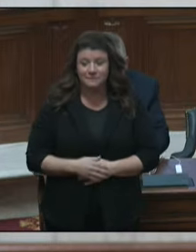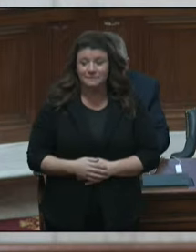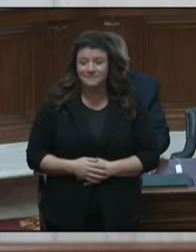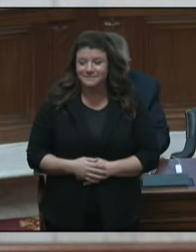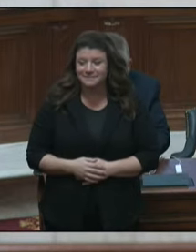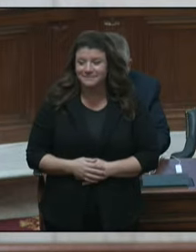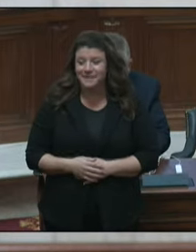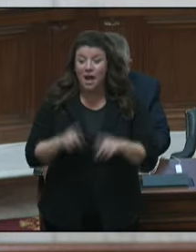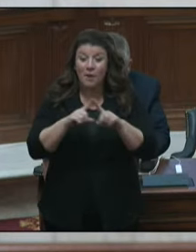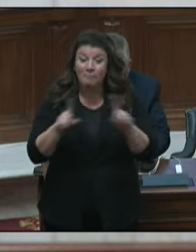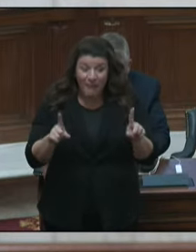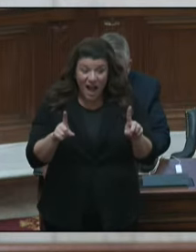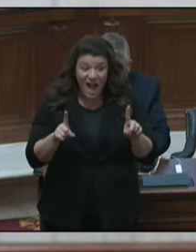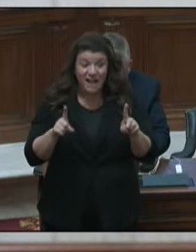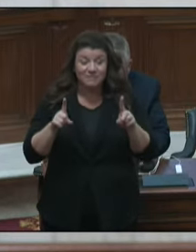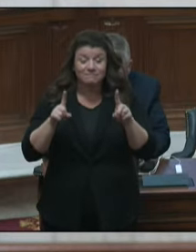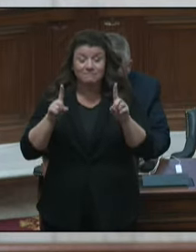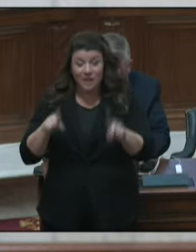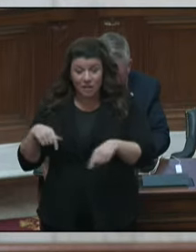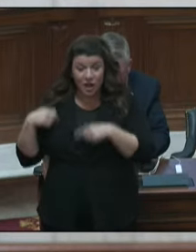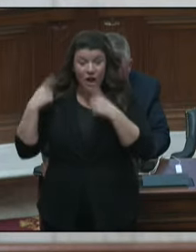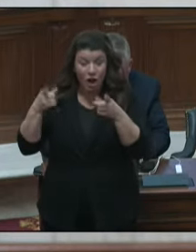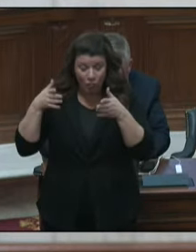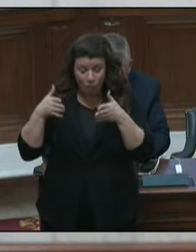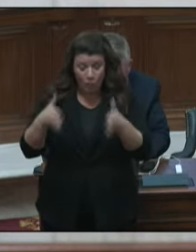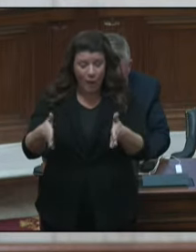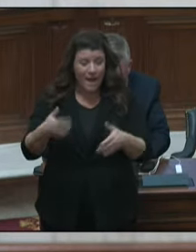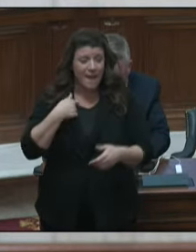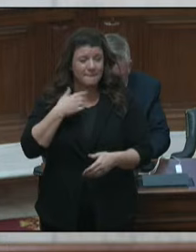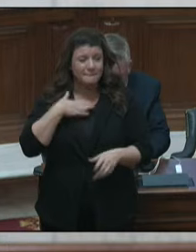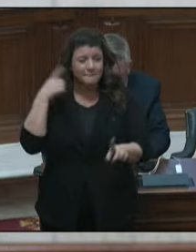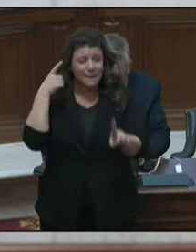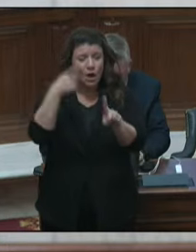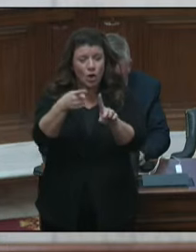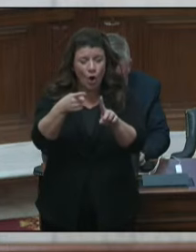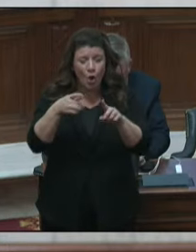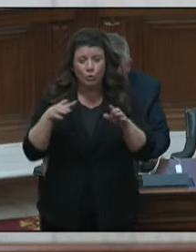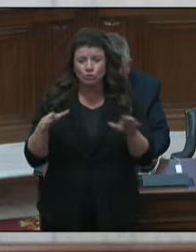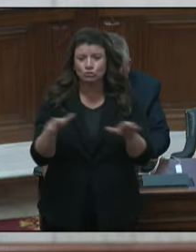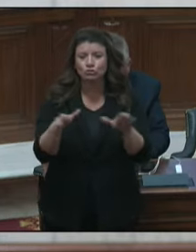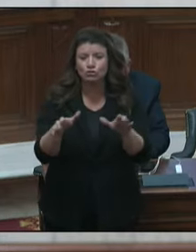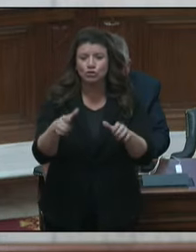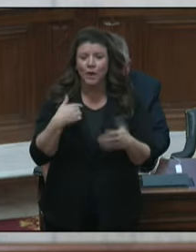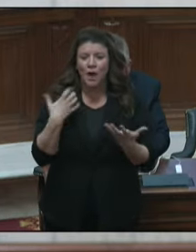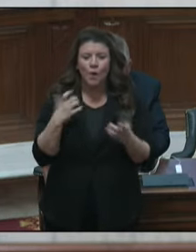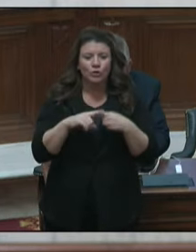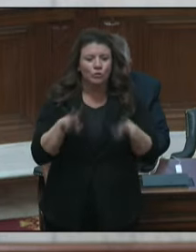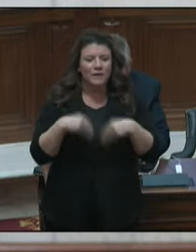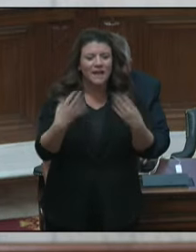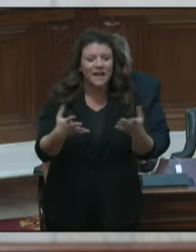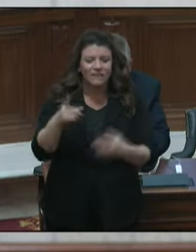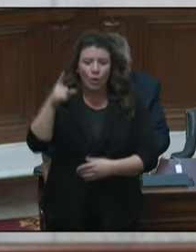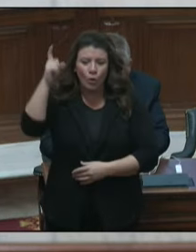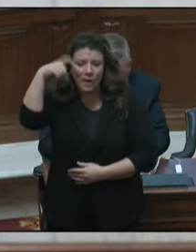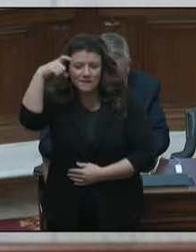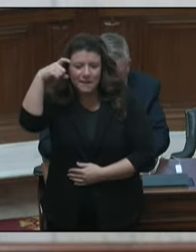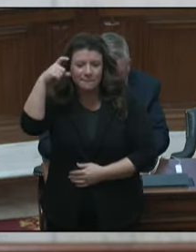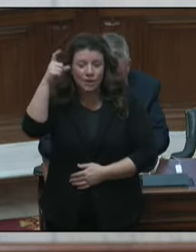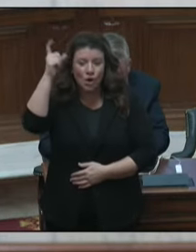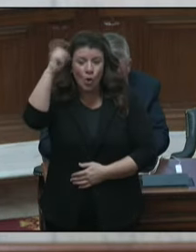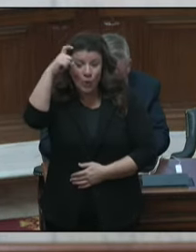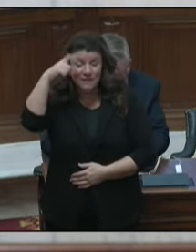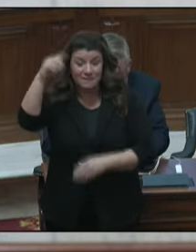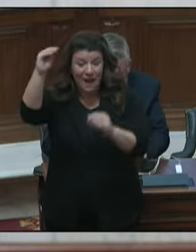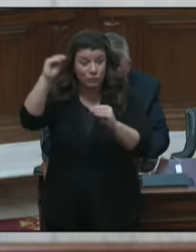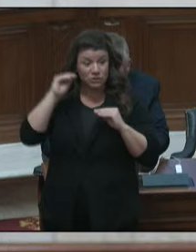But along the way, I've tried to do this. I've tried to give wisdom. Wisdom that I was